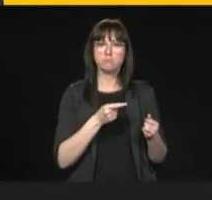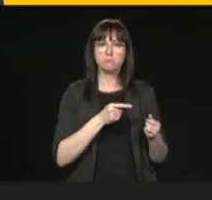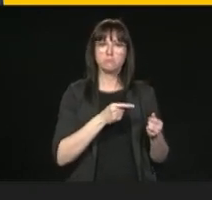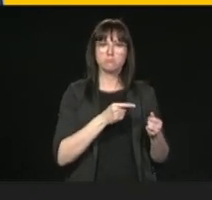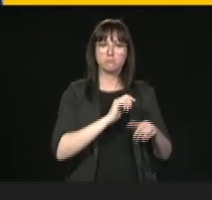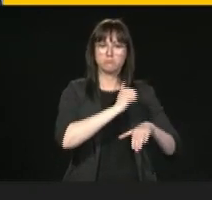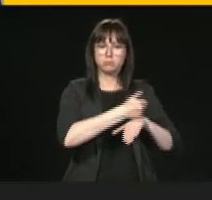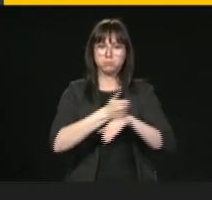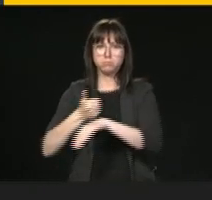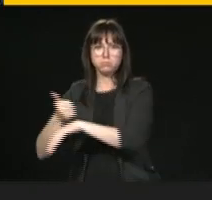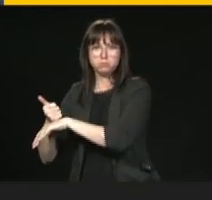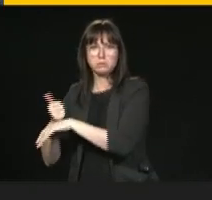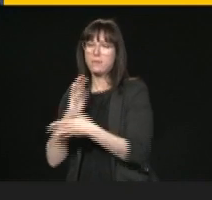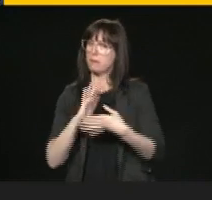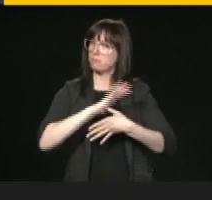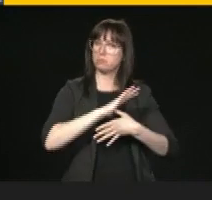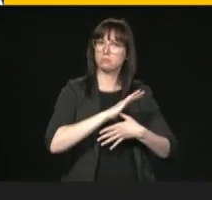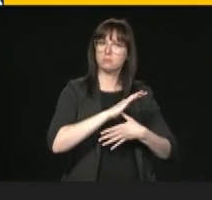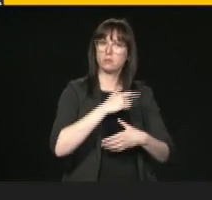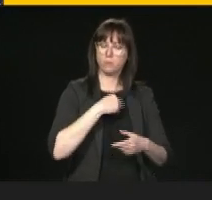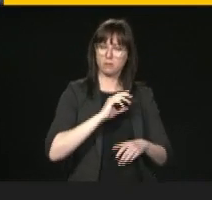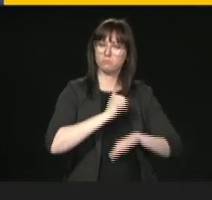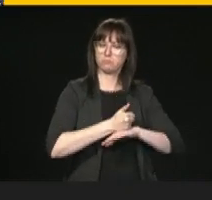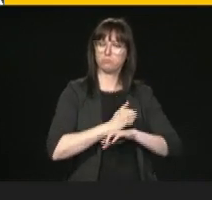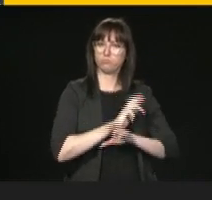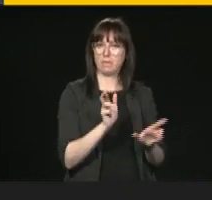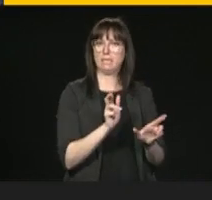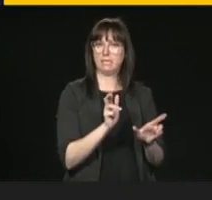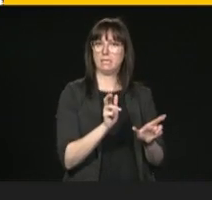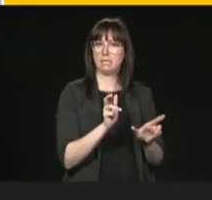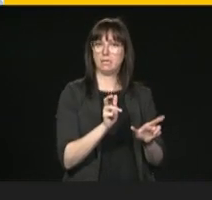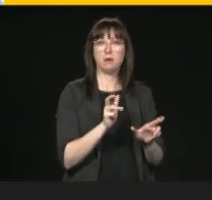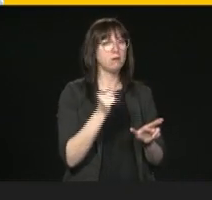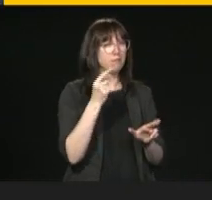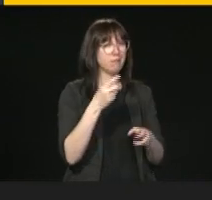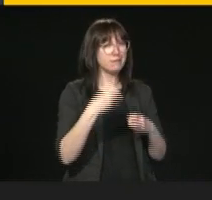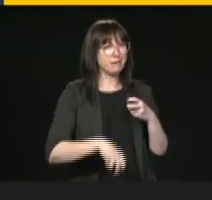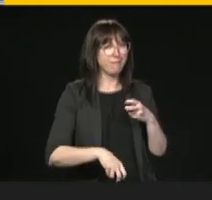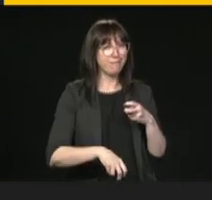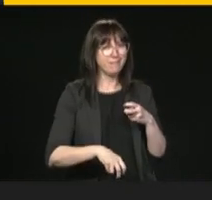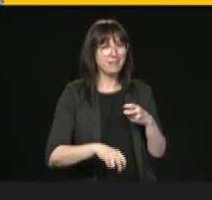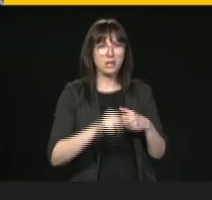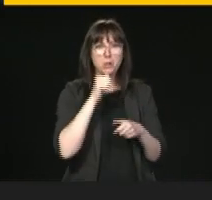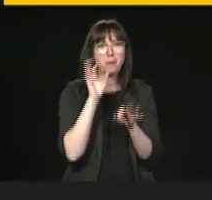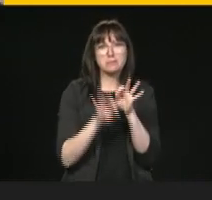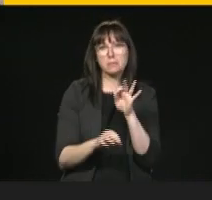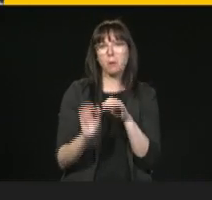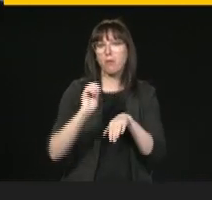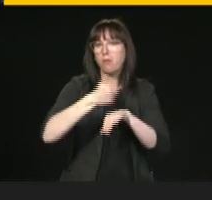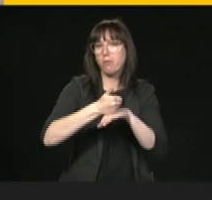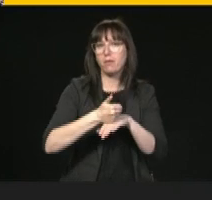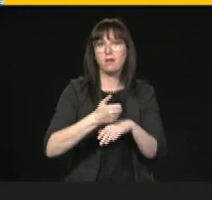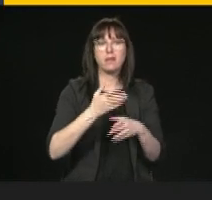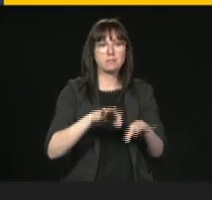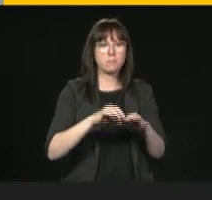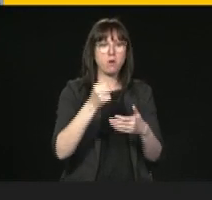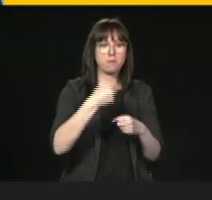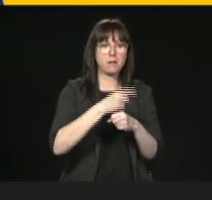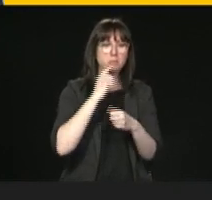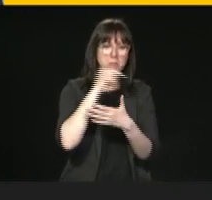and it was a big challenge because we needed to make sure that we could support all those people. We had to look at our systems to make sure we could deliver.